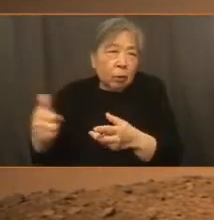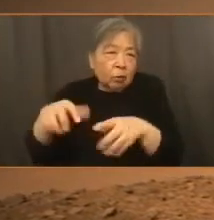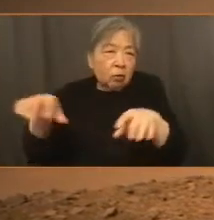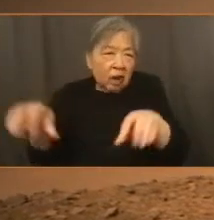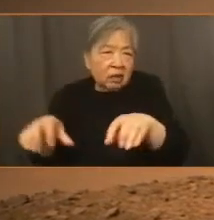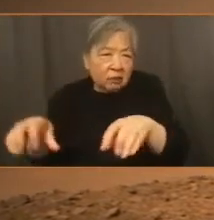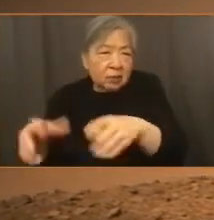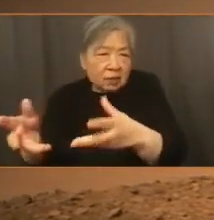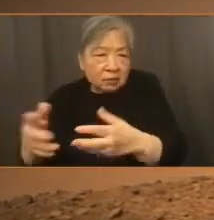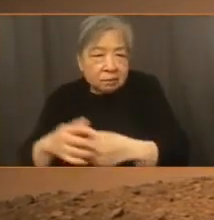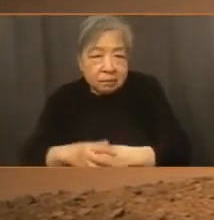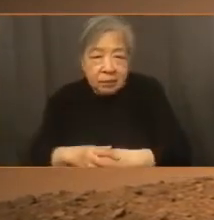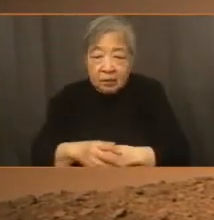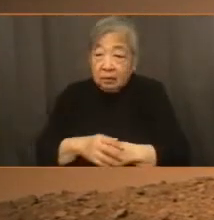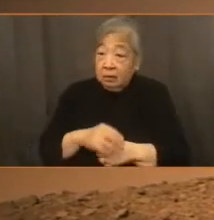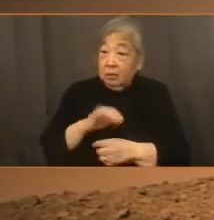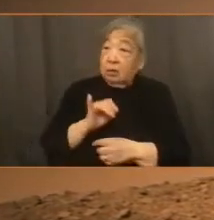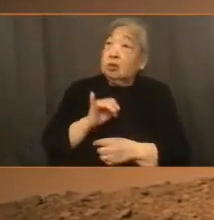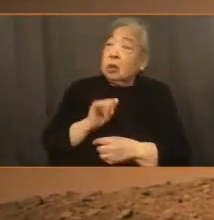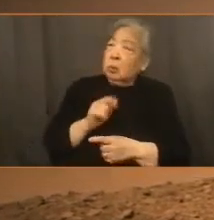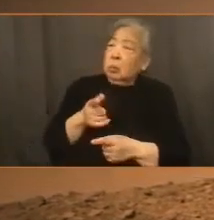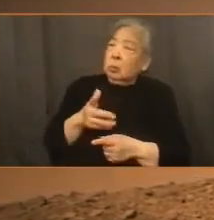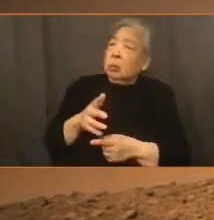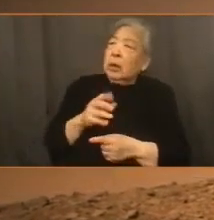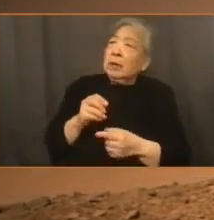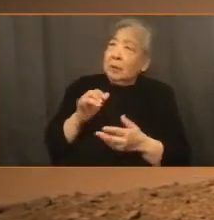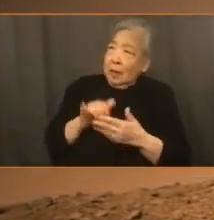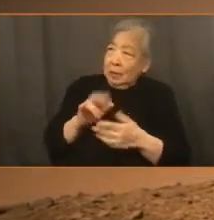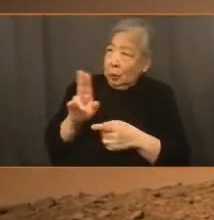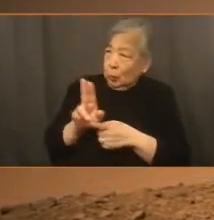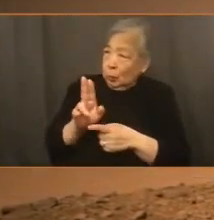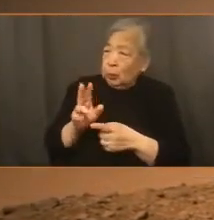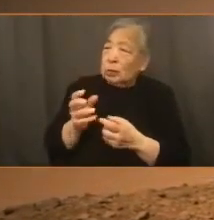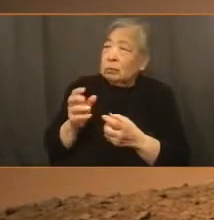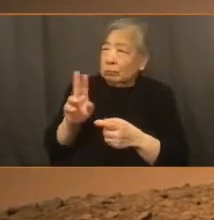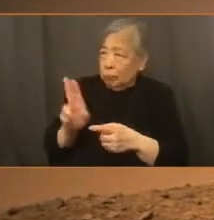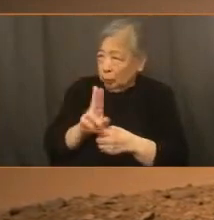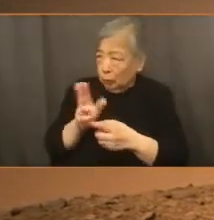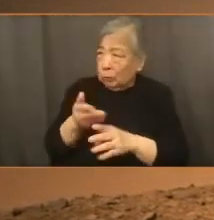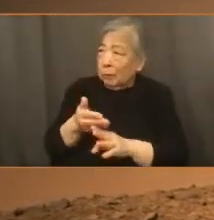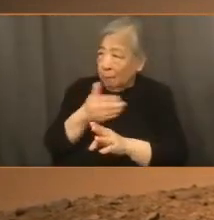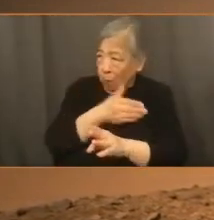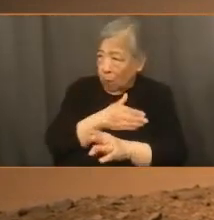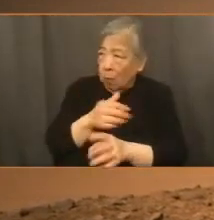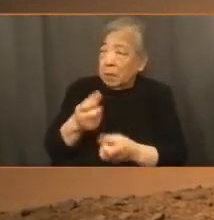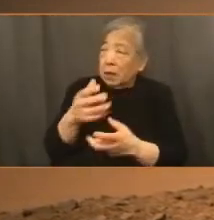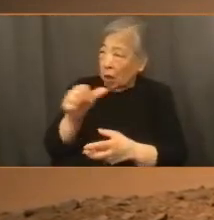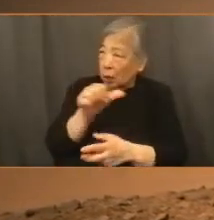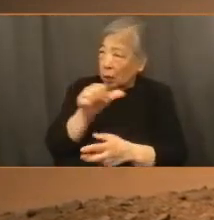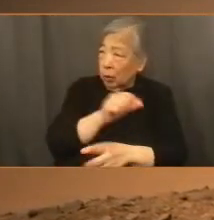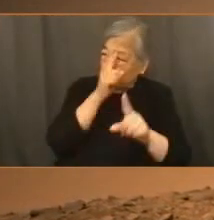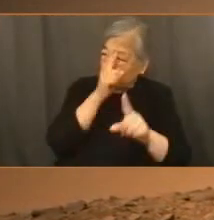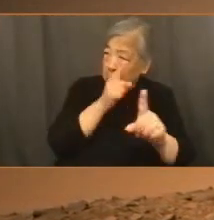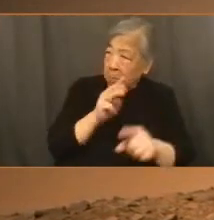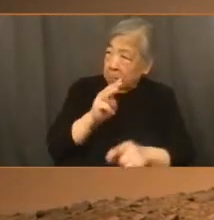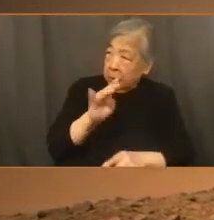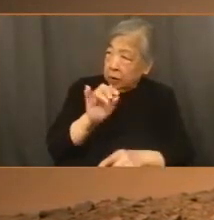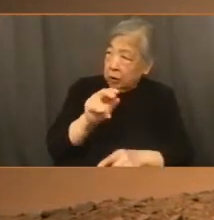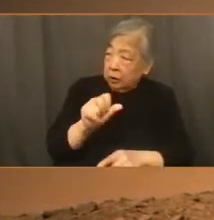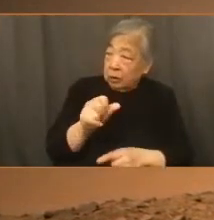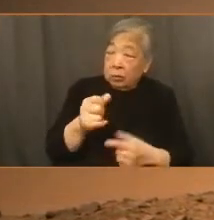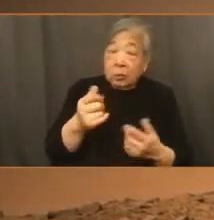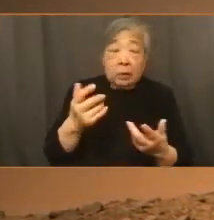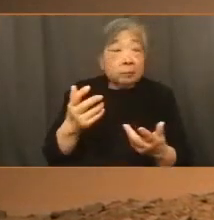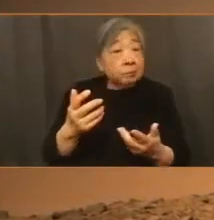Okay, great. Yeah, and it's a power source that's been used on many missions before, too. Okay, well, that's all the time that we have for today.